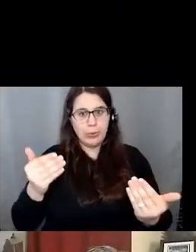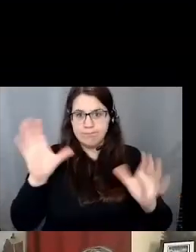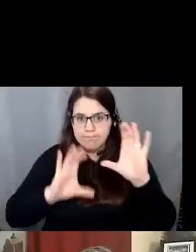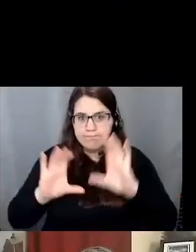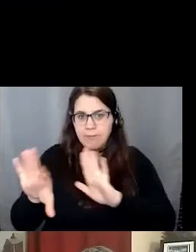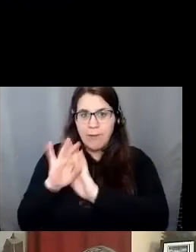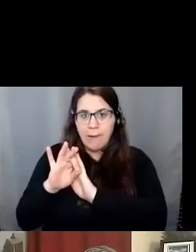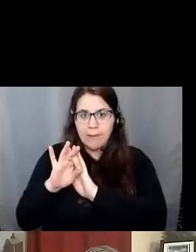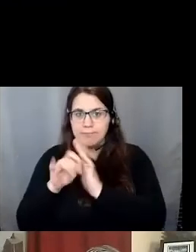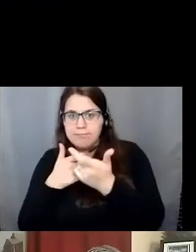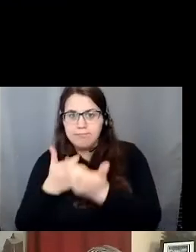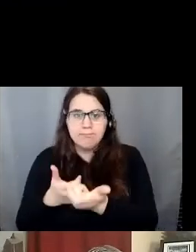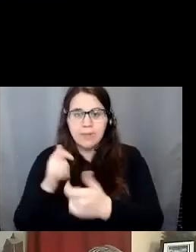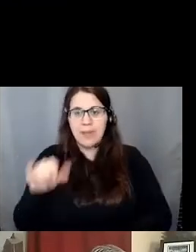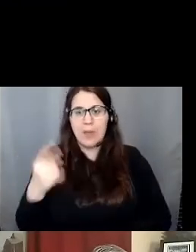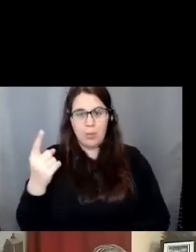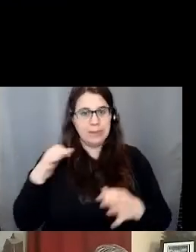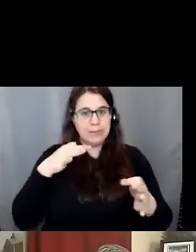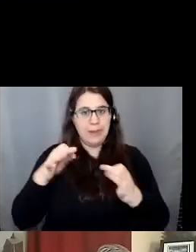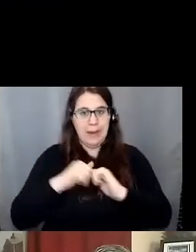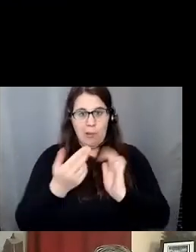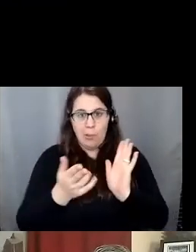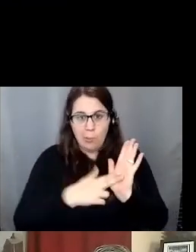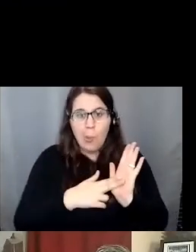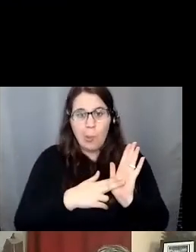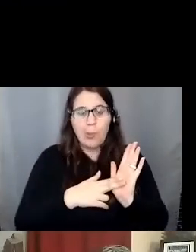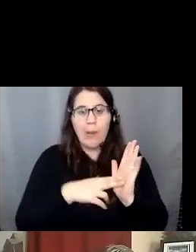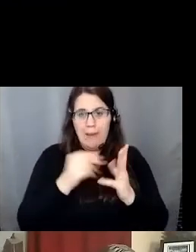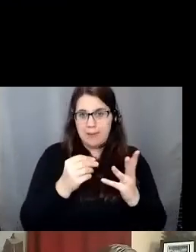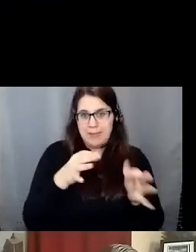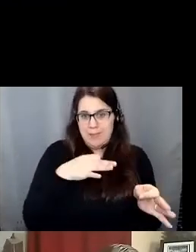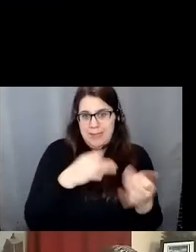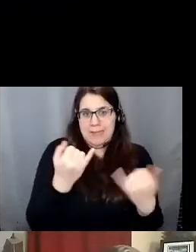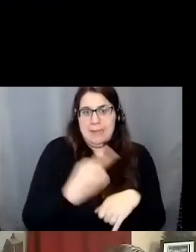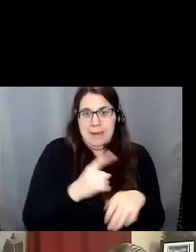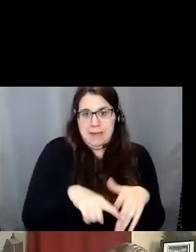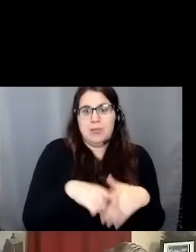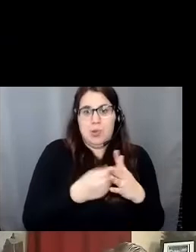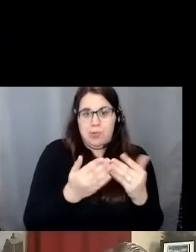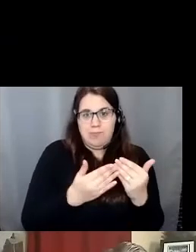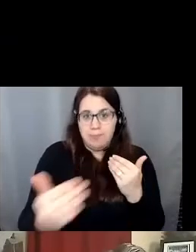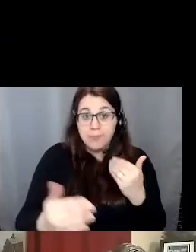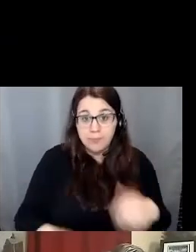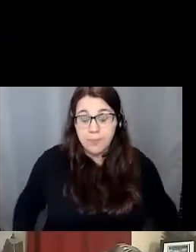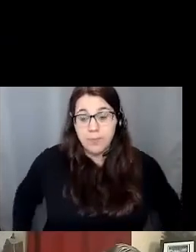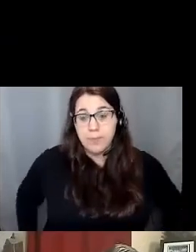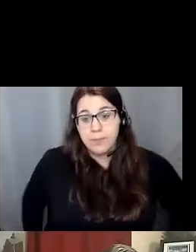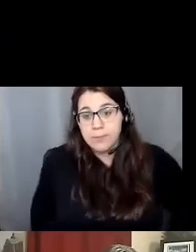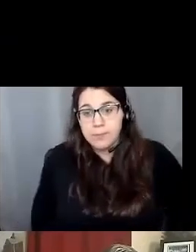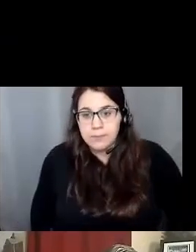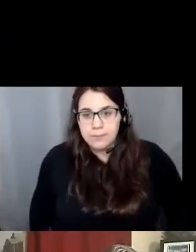about the enrollment process. It will get you to the point at what we're at, that we're starting with today. So that brings you a little